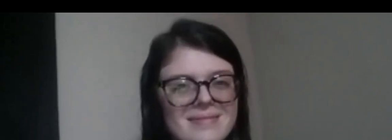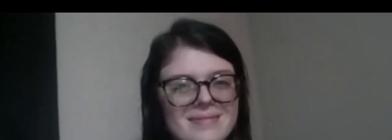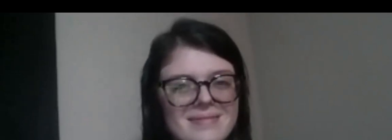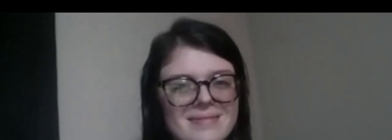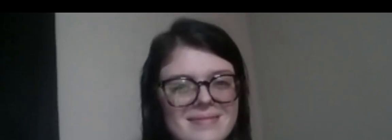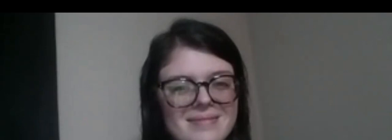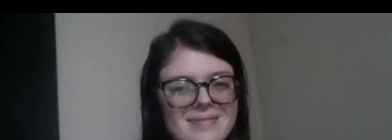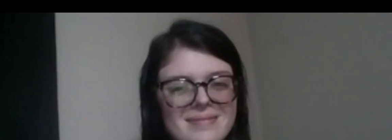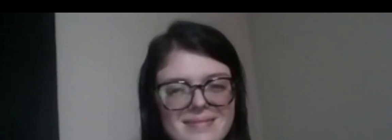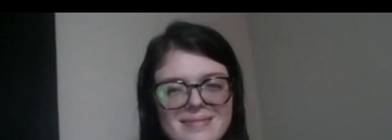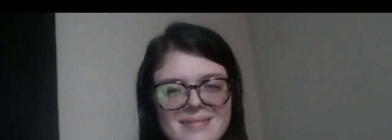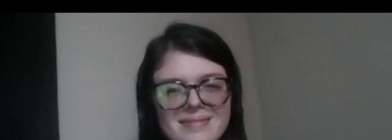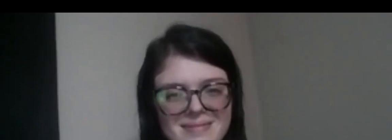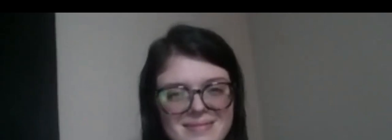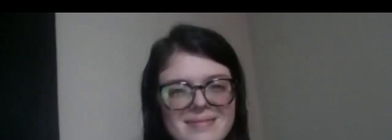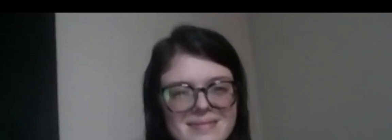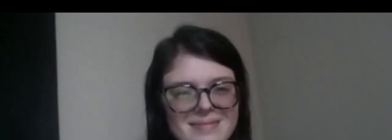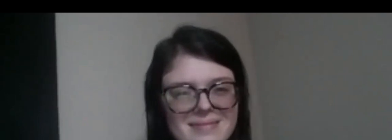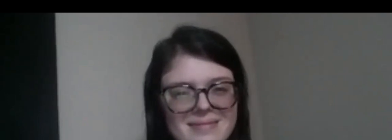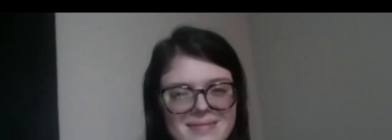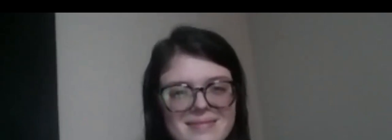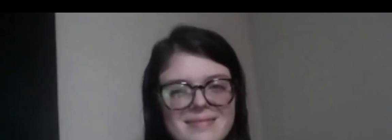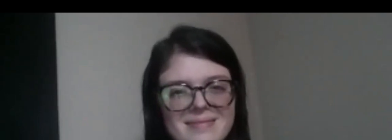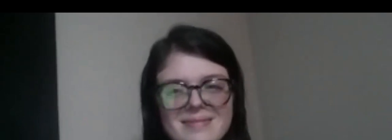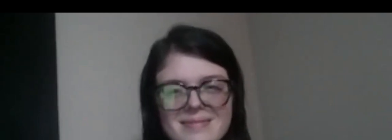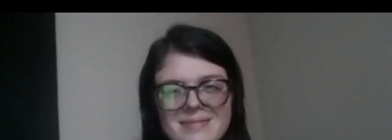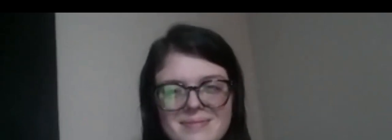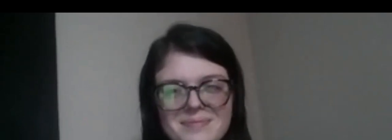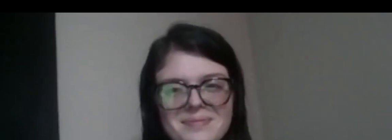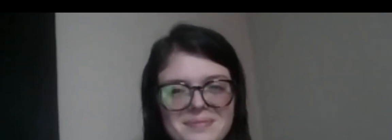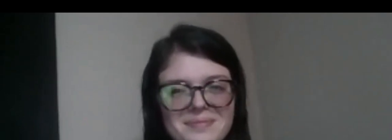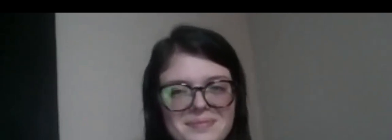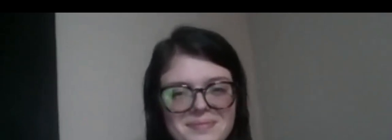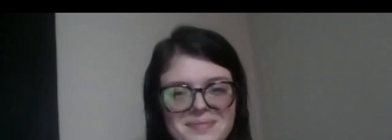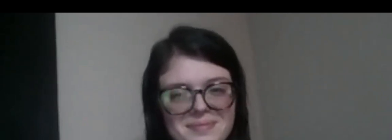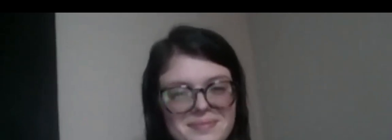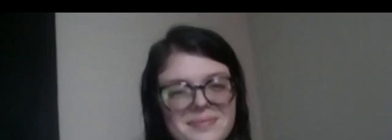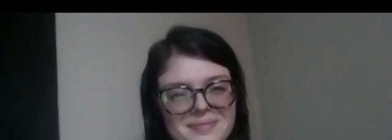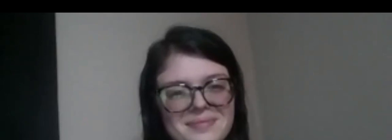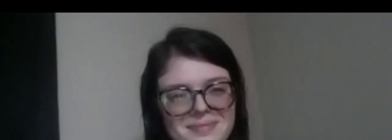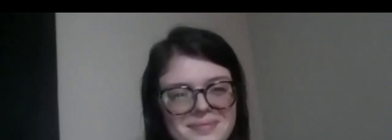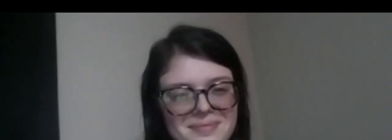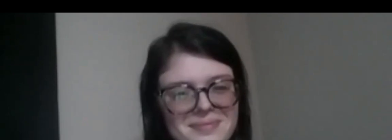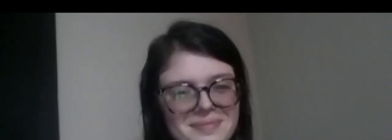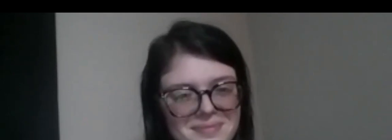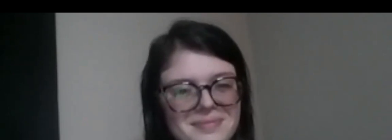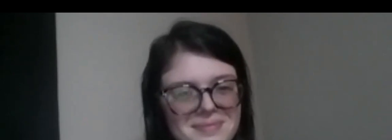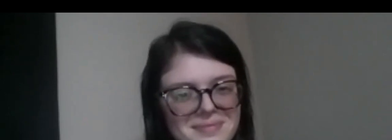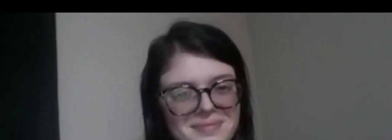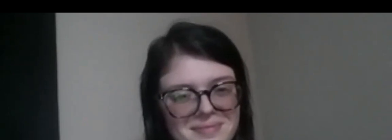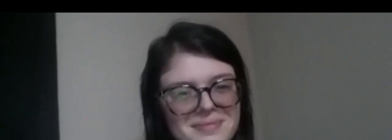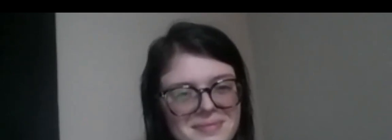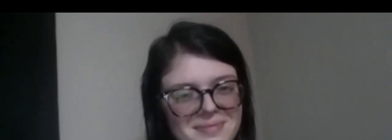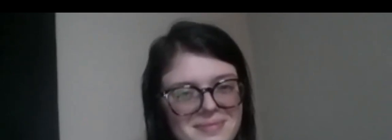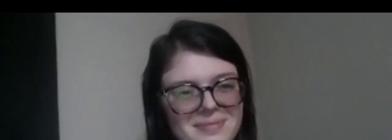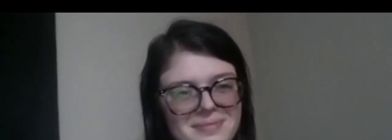making fashion accessible for all abilities. And I am the social and community manager there. I have a